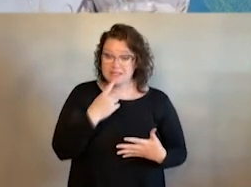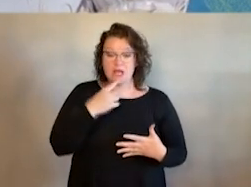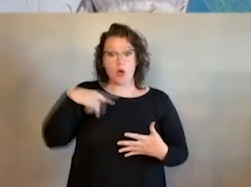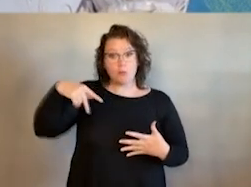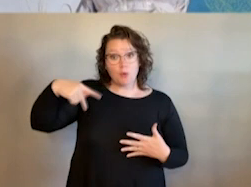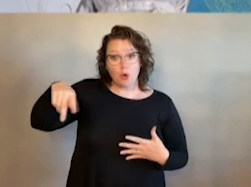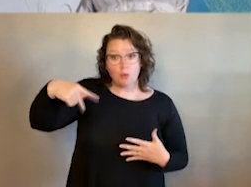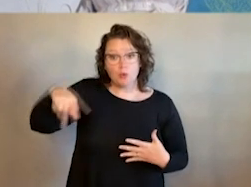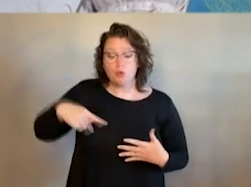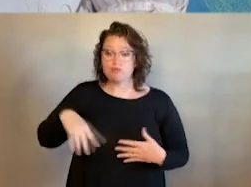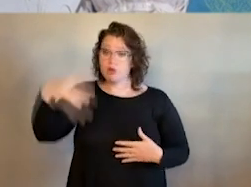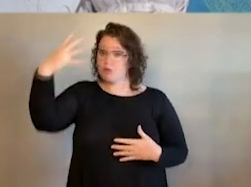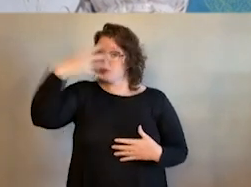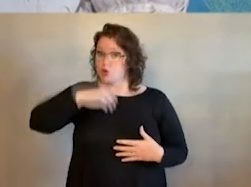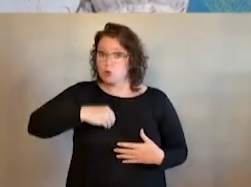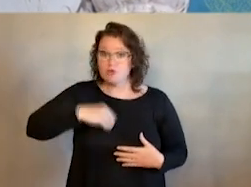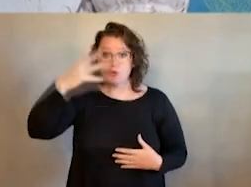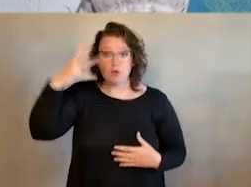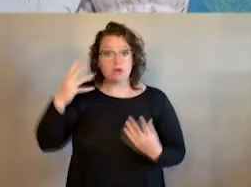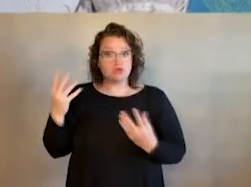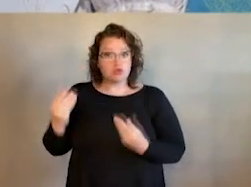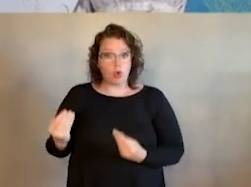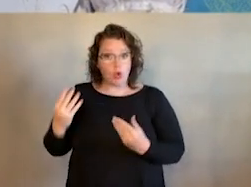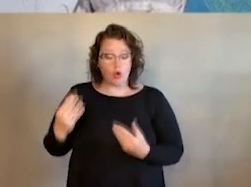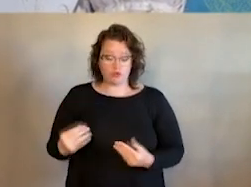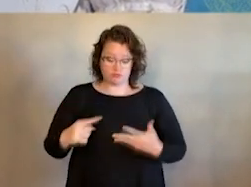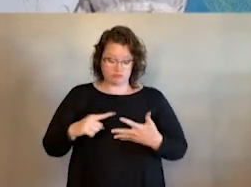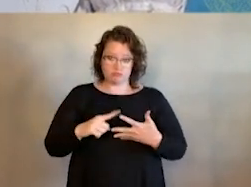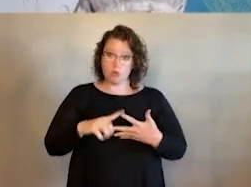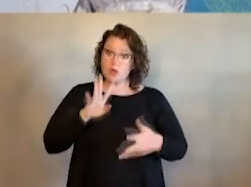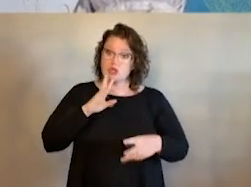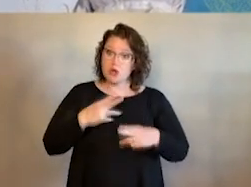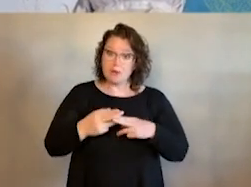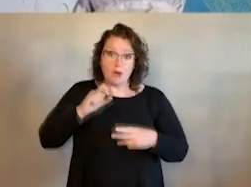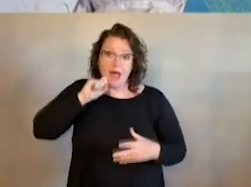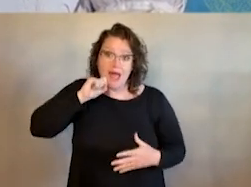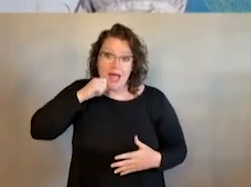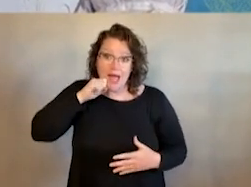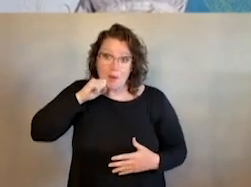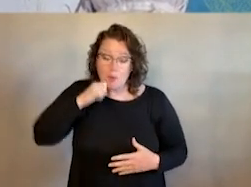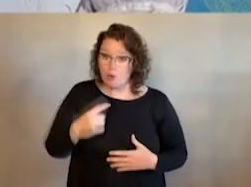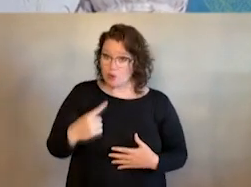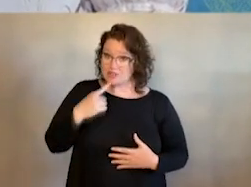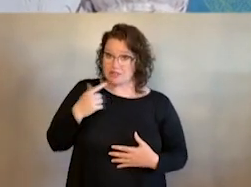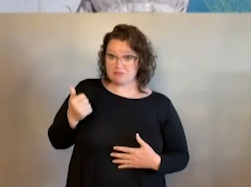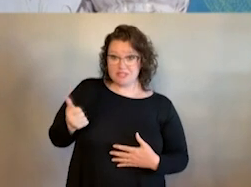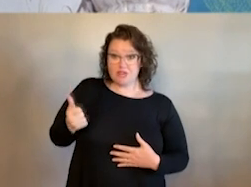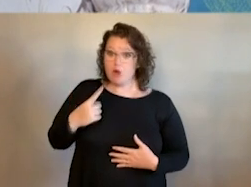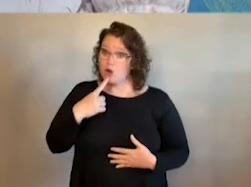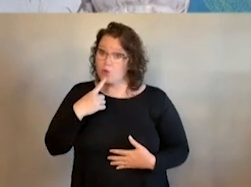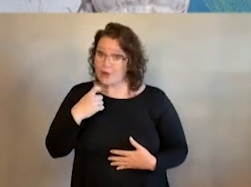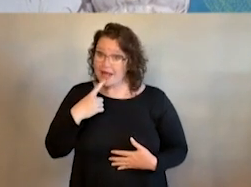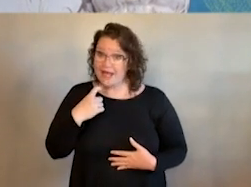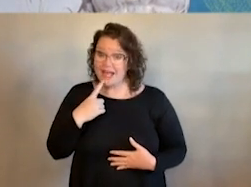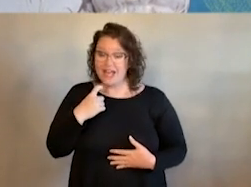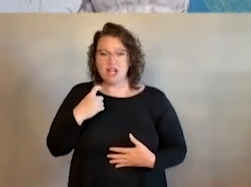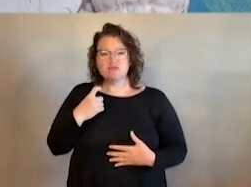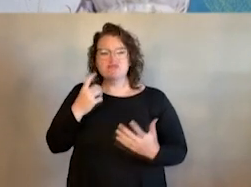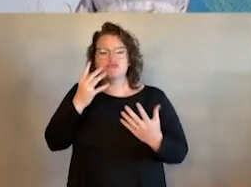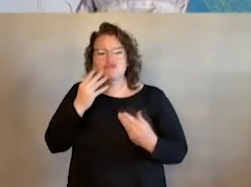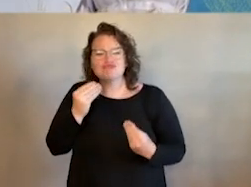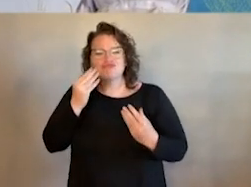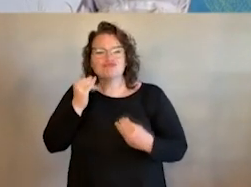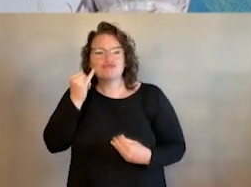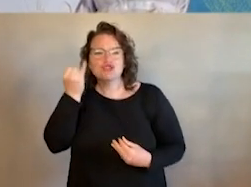was purple, beautiful, and soft. We also talked about an apple. We said how the apple was red and